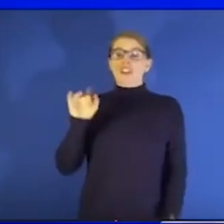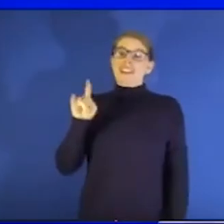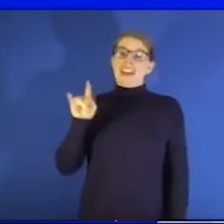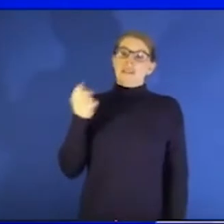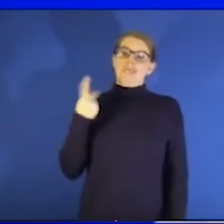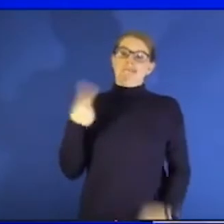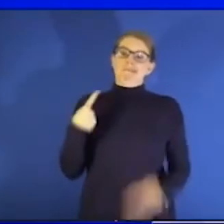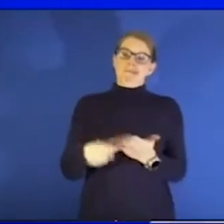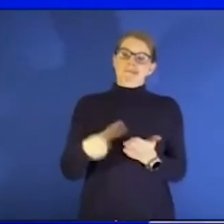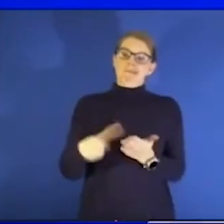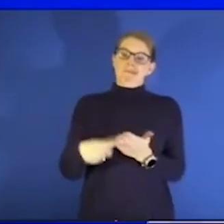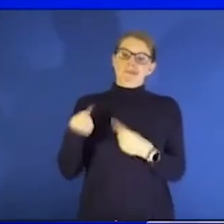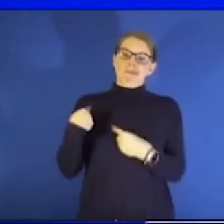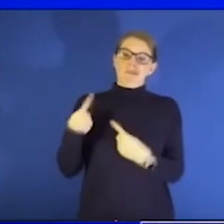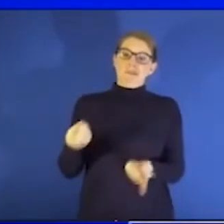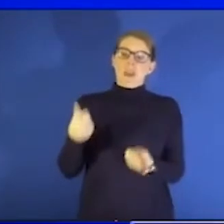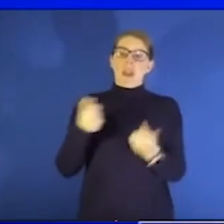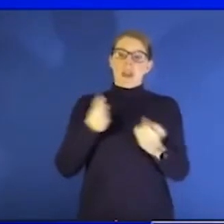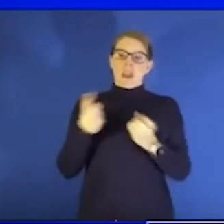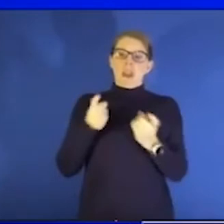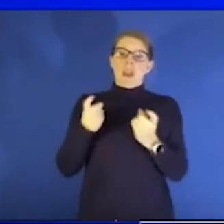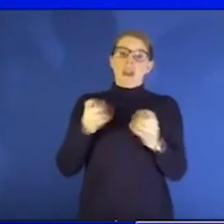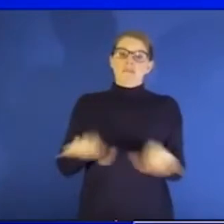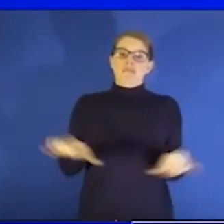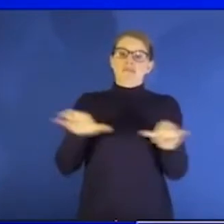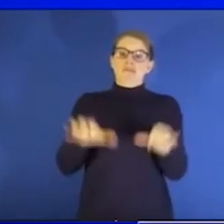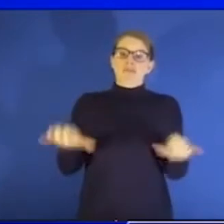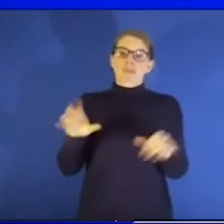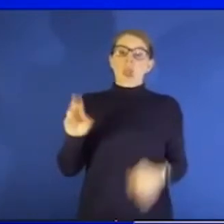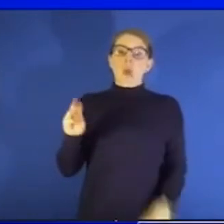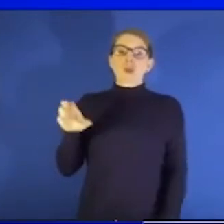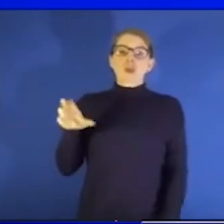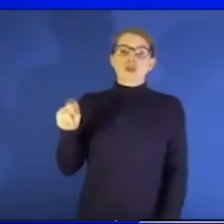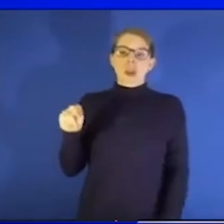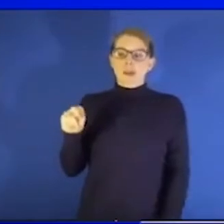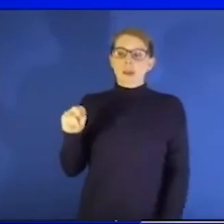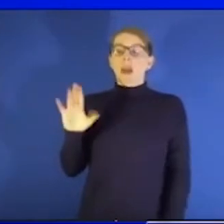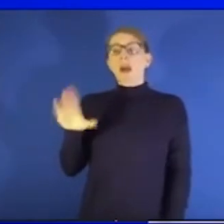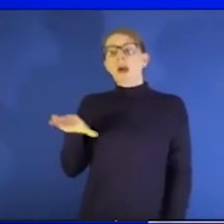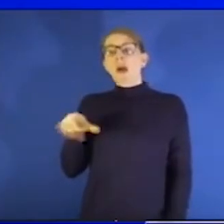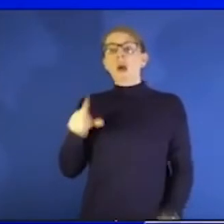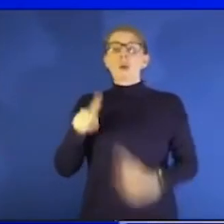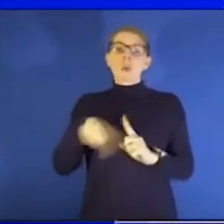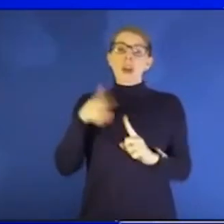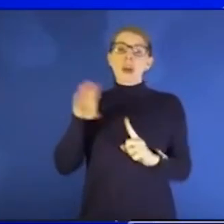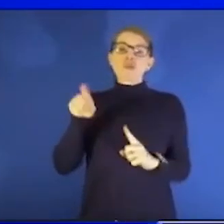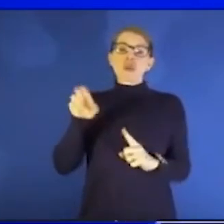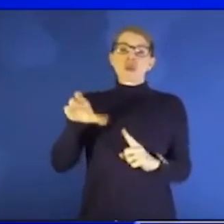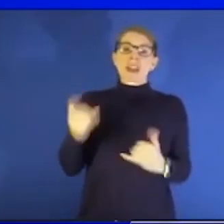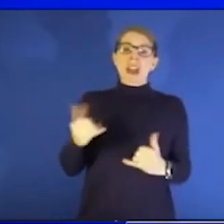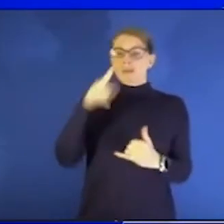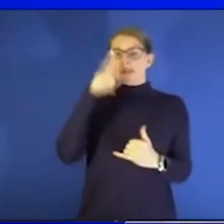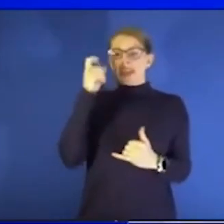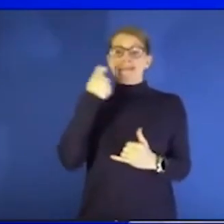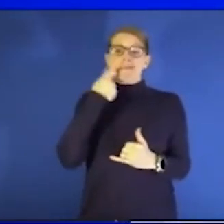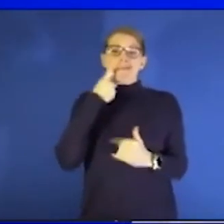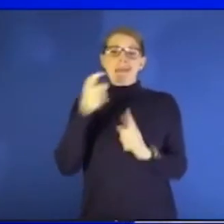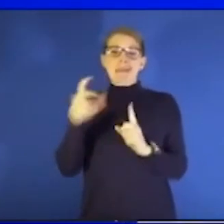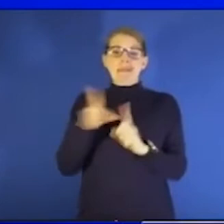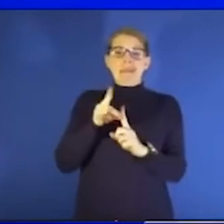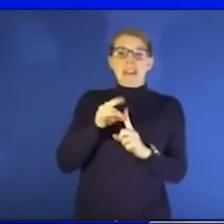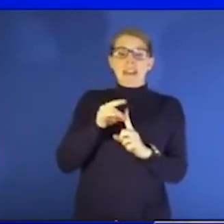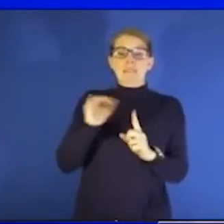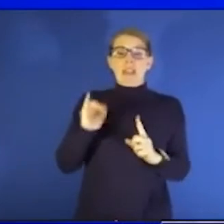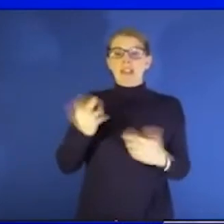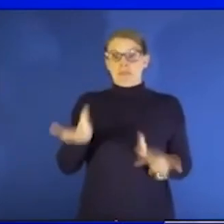well because we get this question now, especially with Omicron. When should I get the booster now because I was just infected? And,